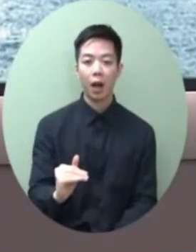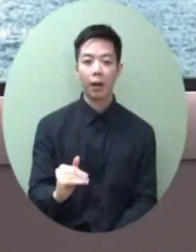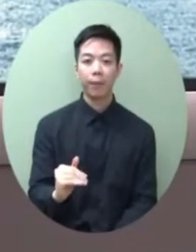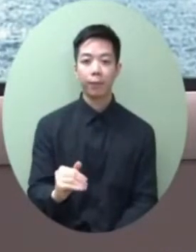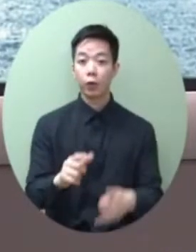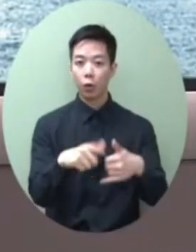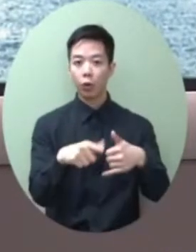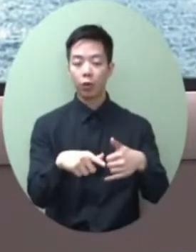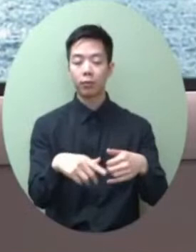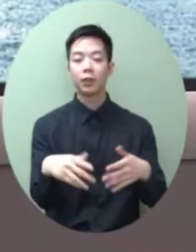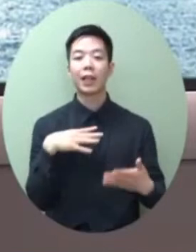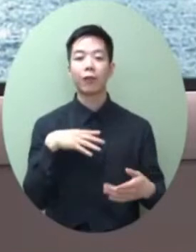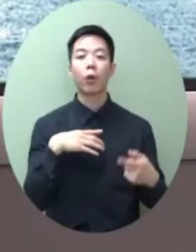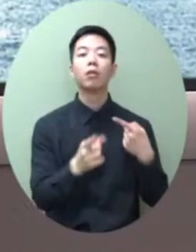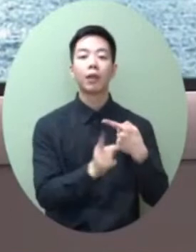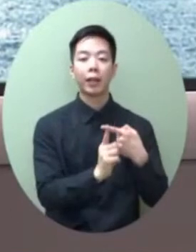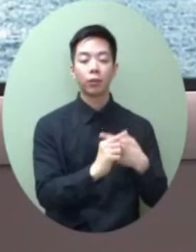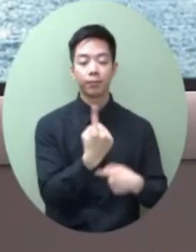caseload,